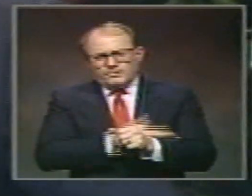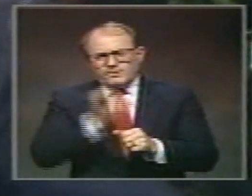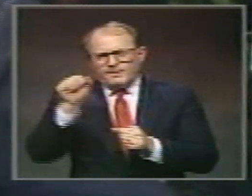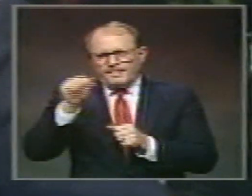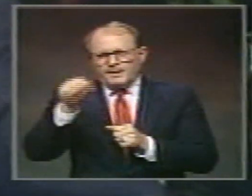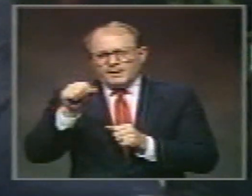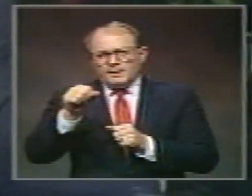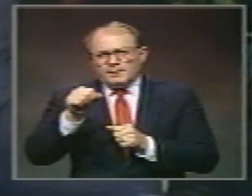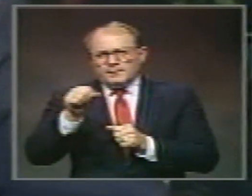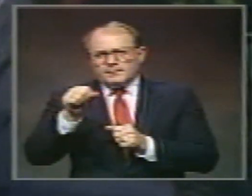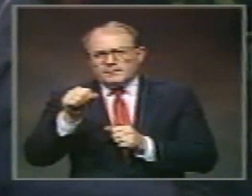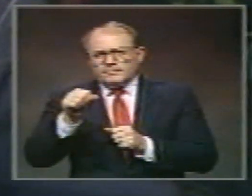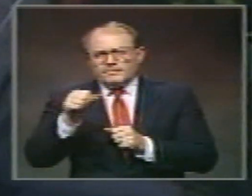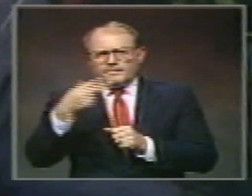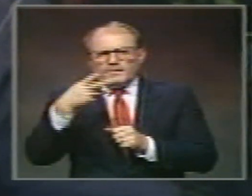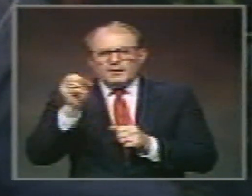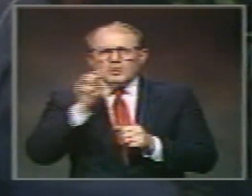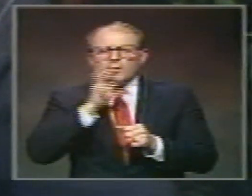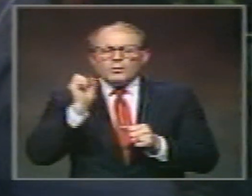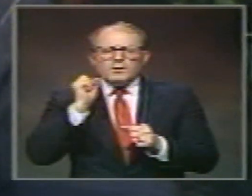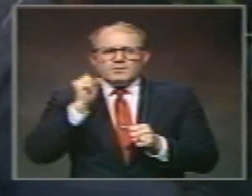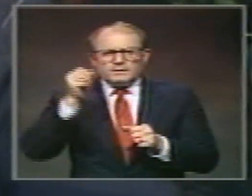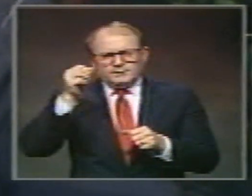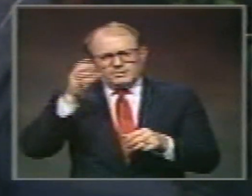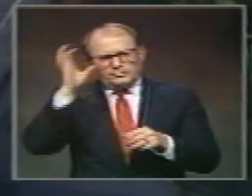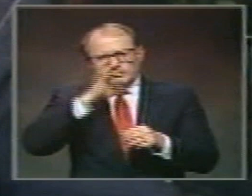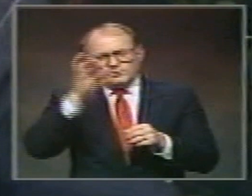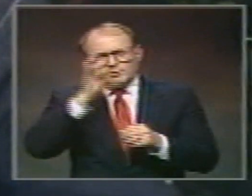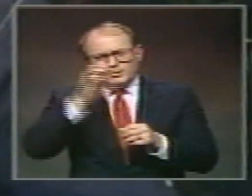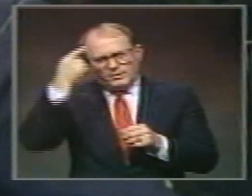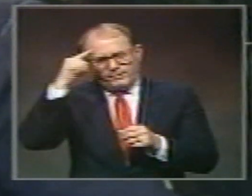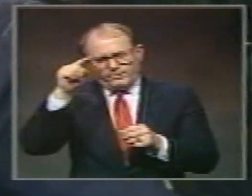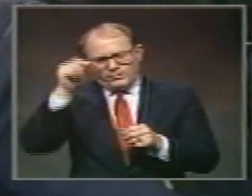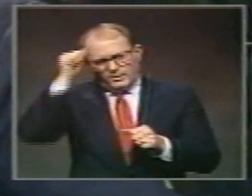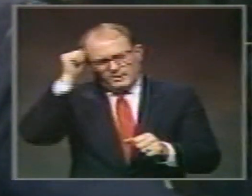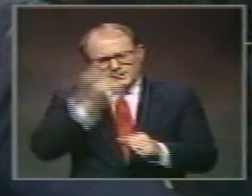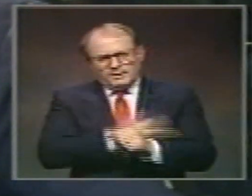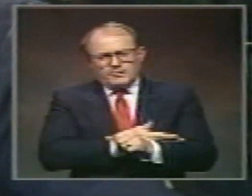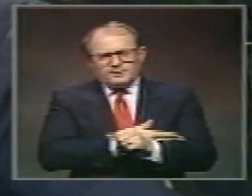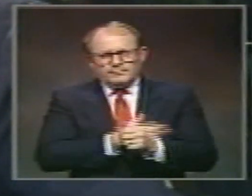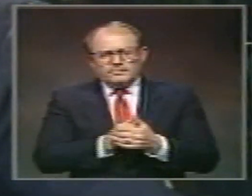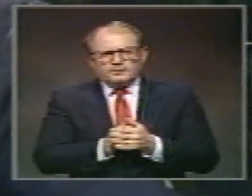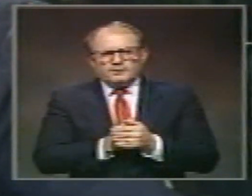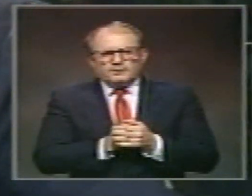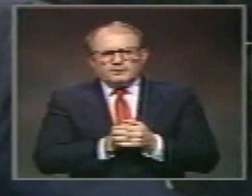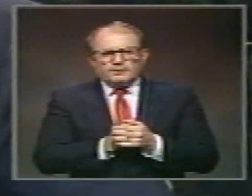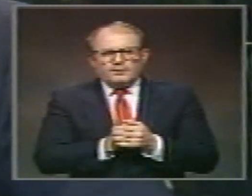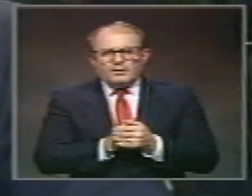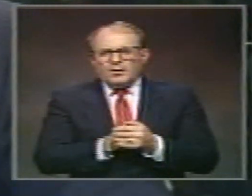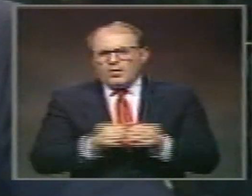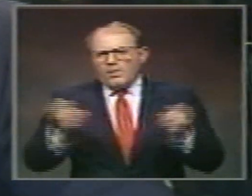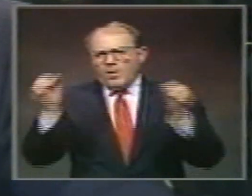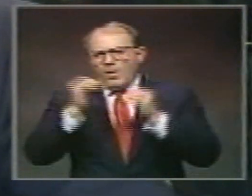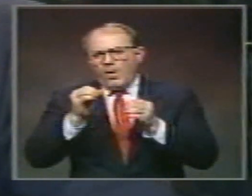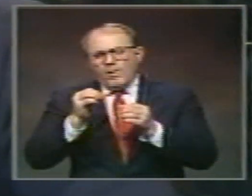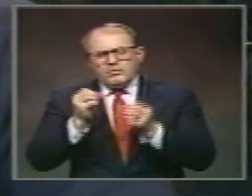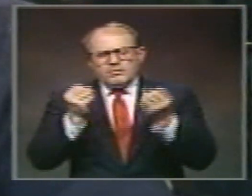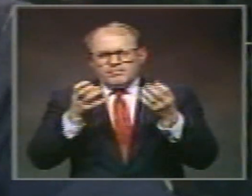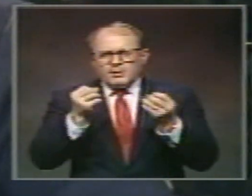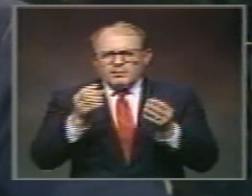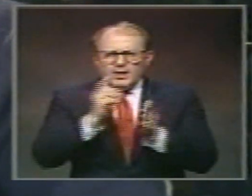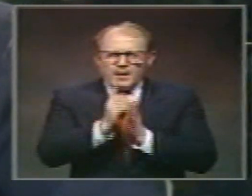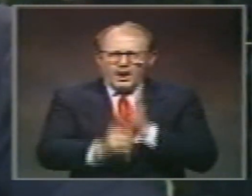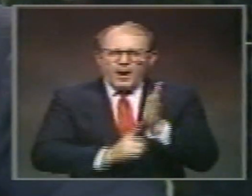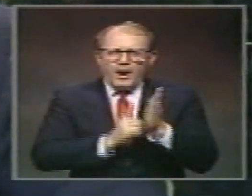Yes, he was looking. You can be assured of that. Don't you know he was? Oh, the hours he had